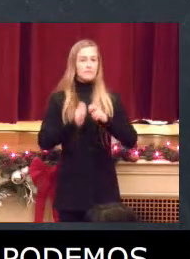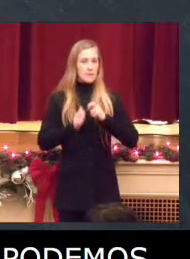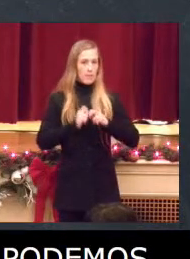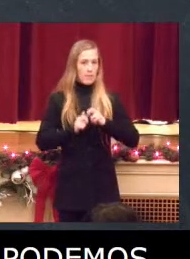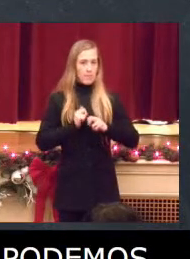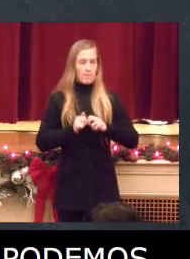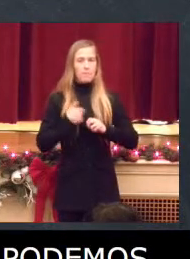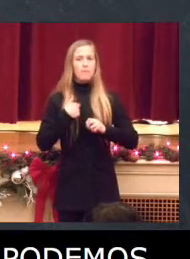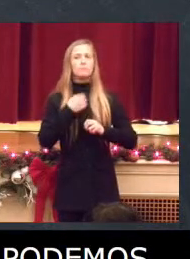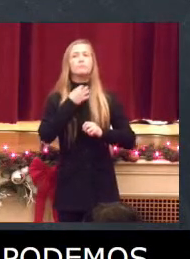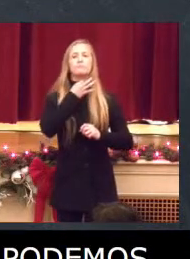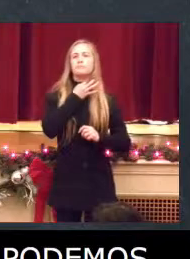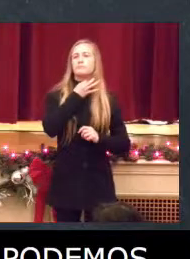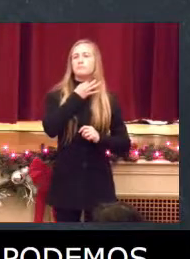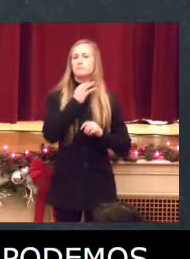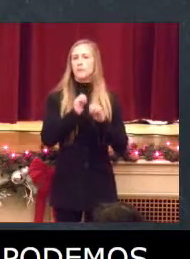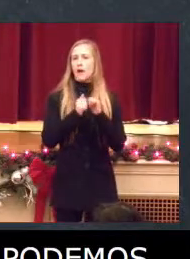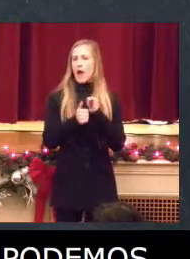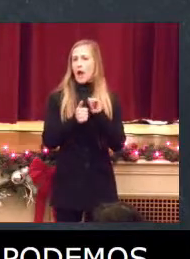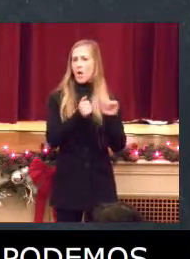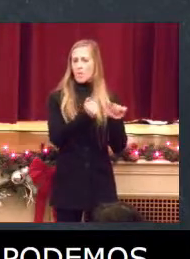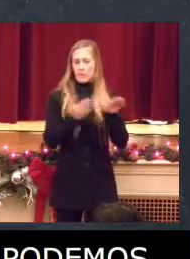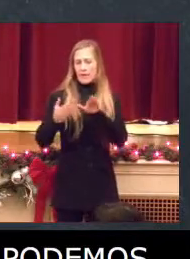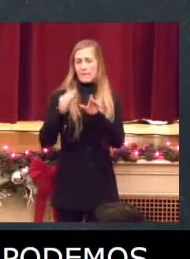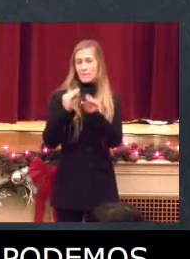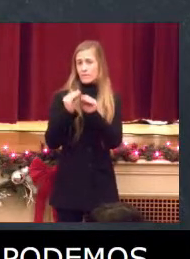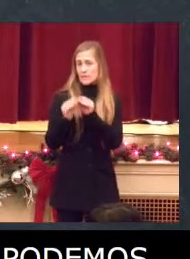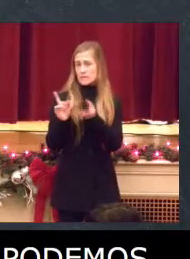on fixing that problem.